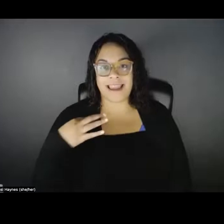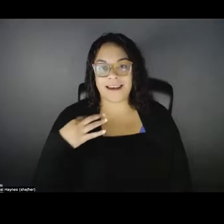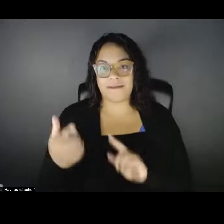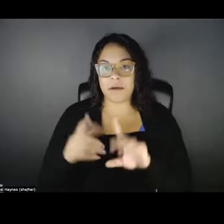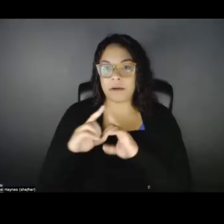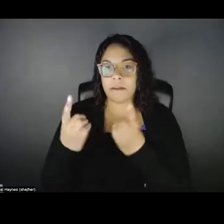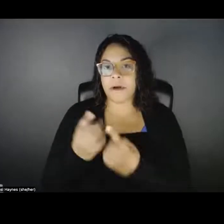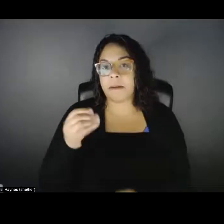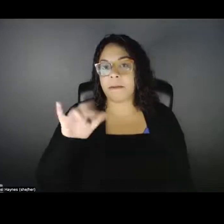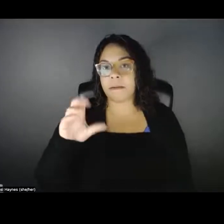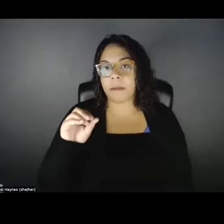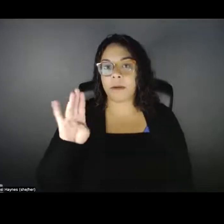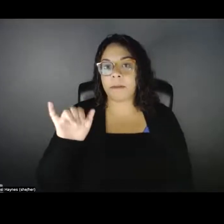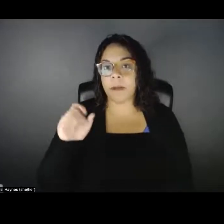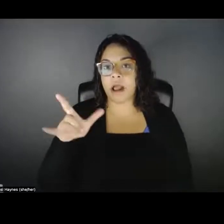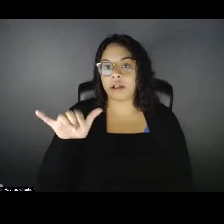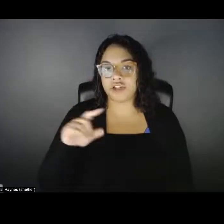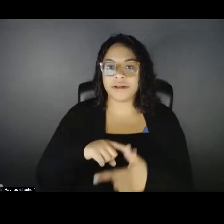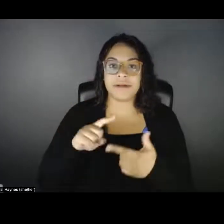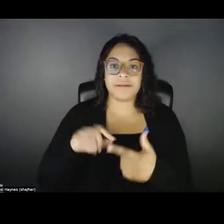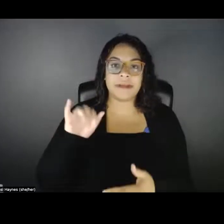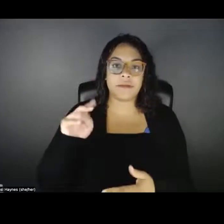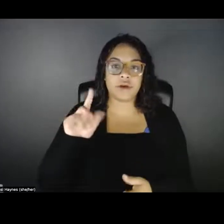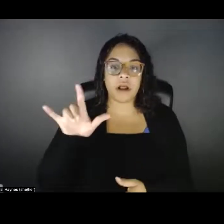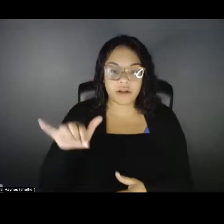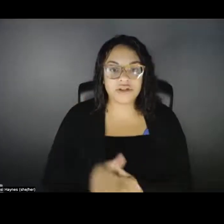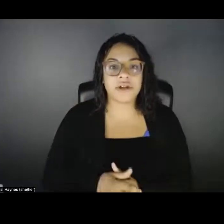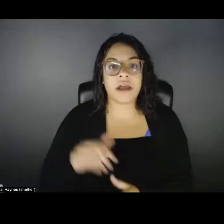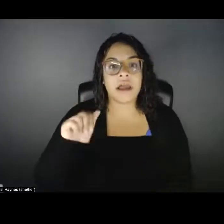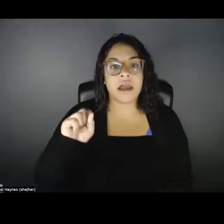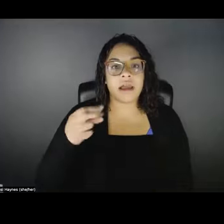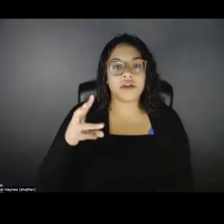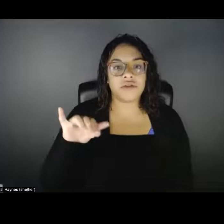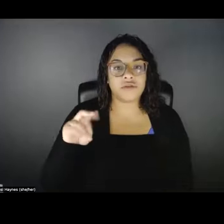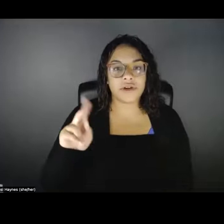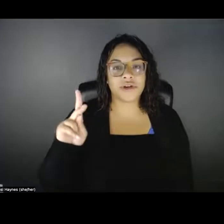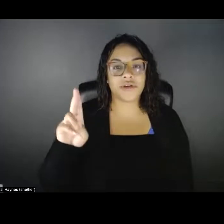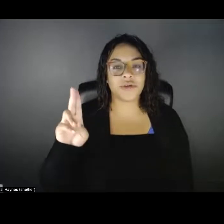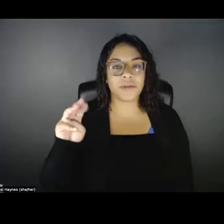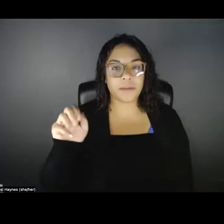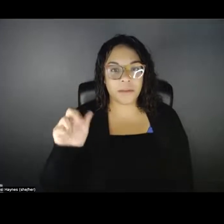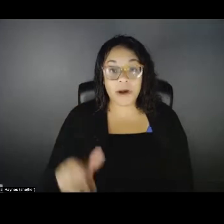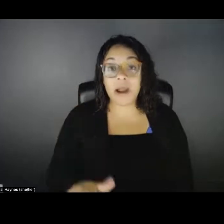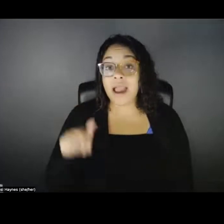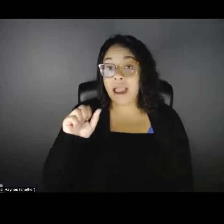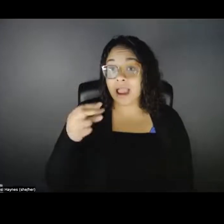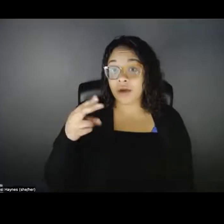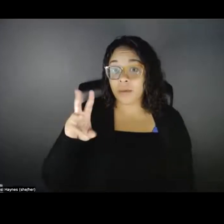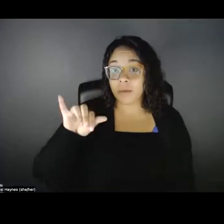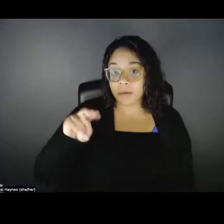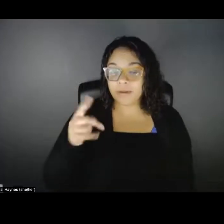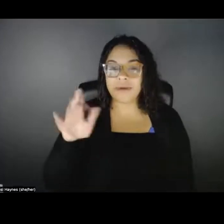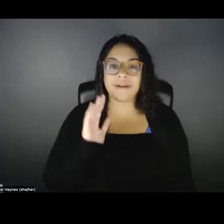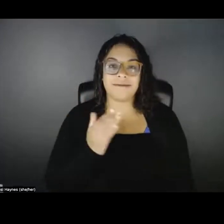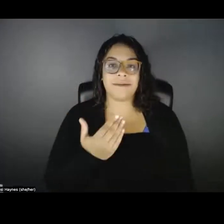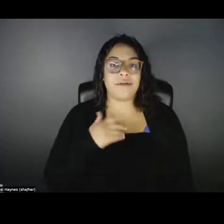of Microbiology and Immunology, Ashwin V.R. Kumar. Ashwin was one of the distinguished